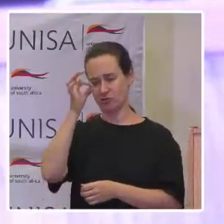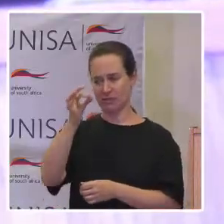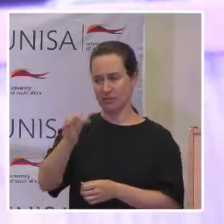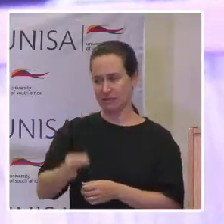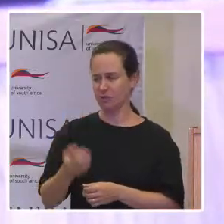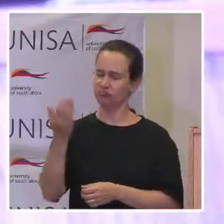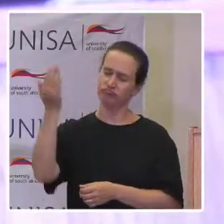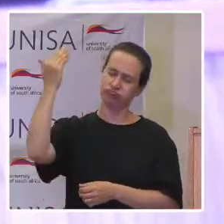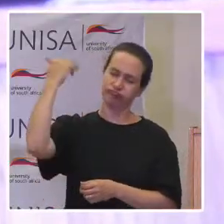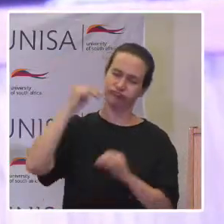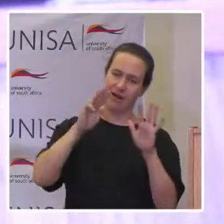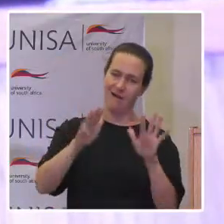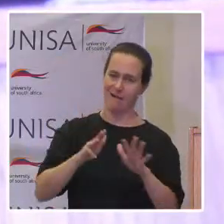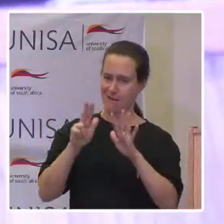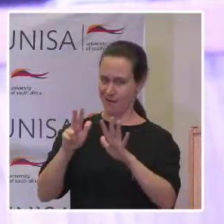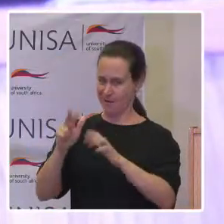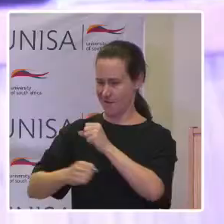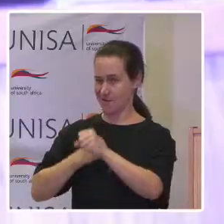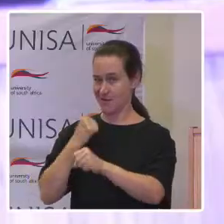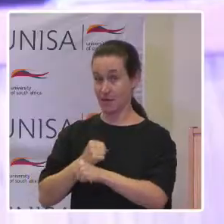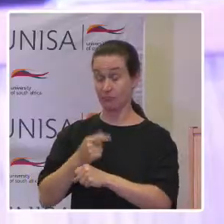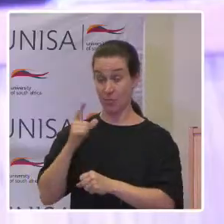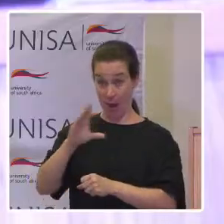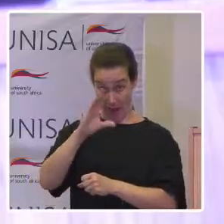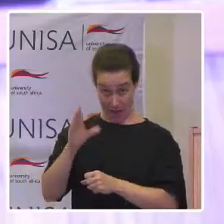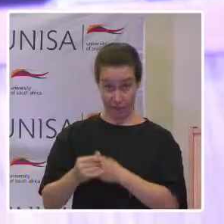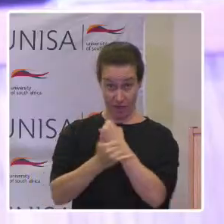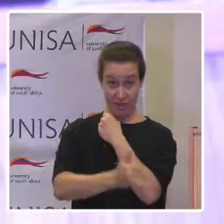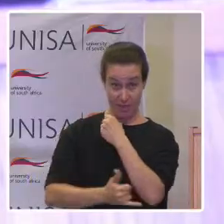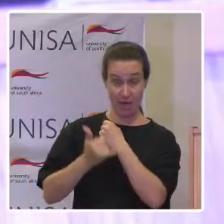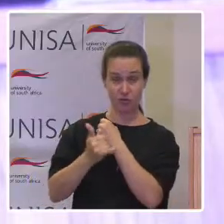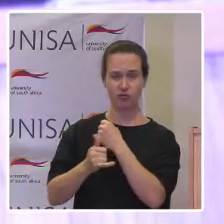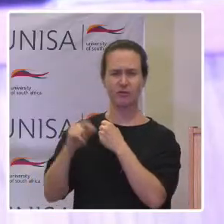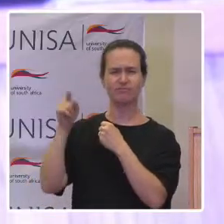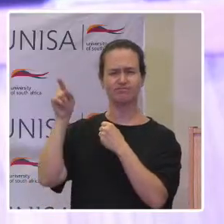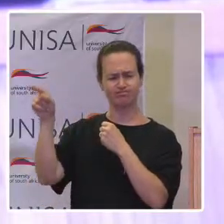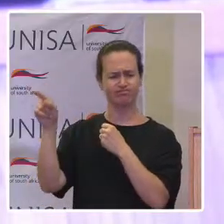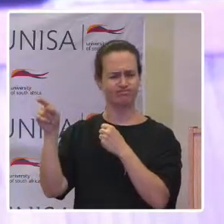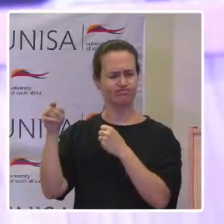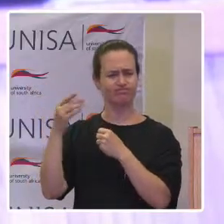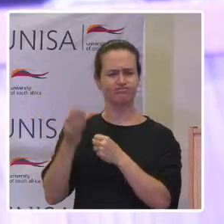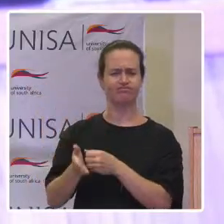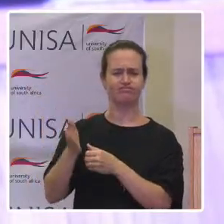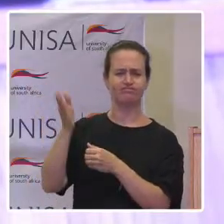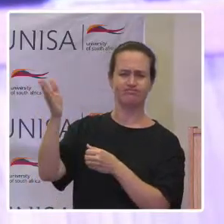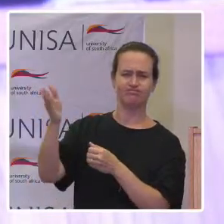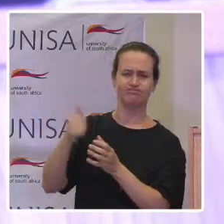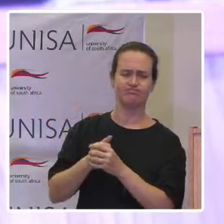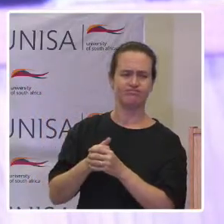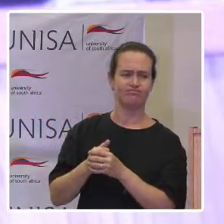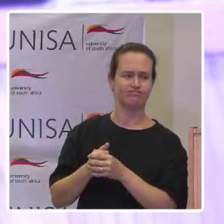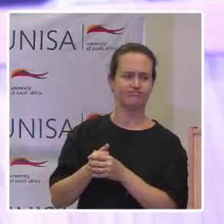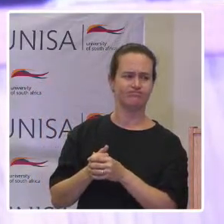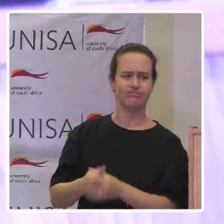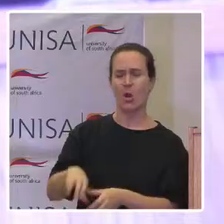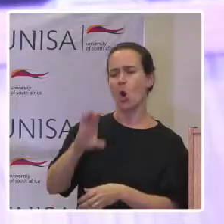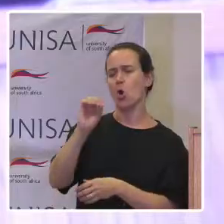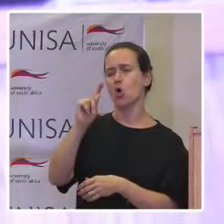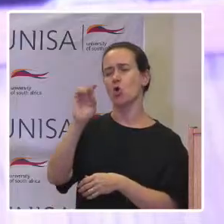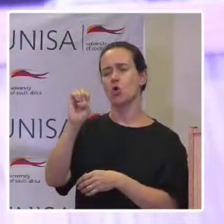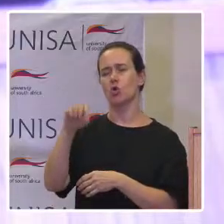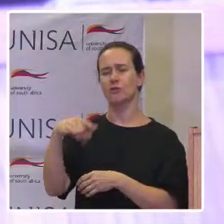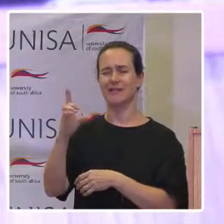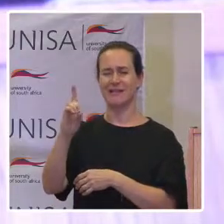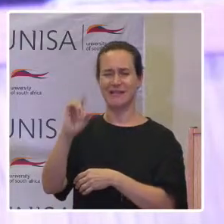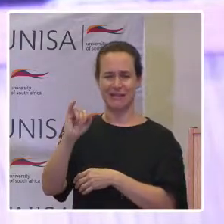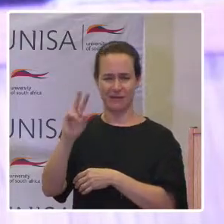In 1988, African countries sat in Côte d'Ivoire and made an agreement and